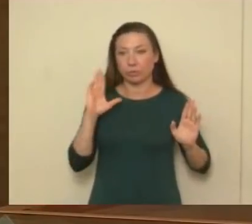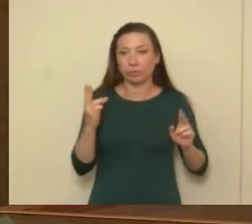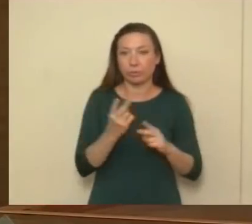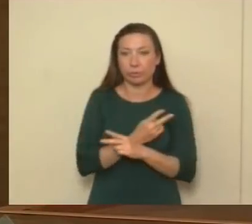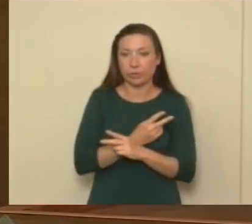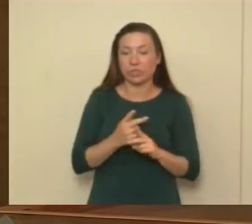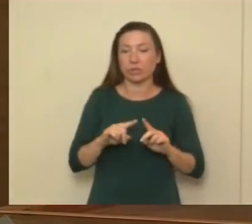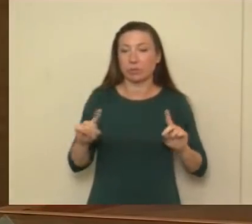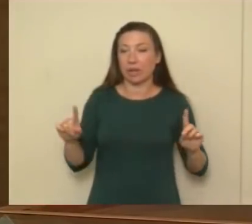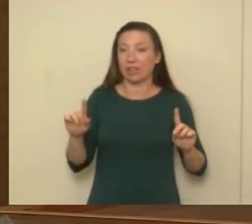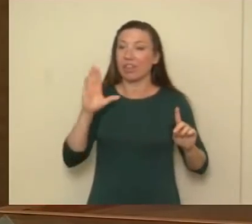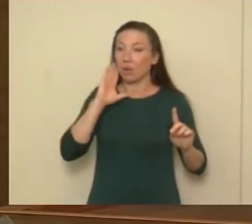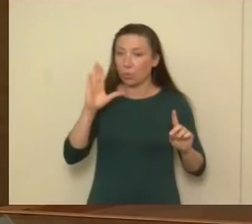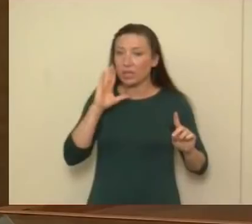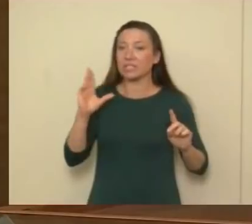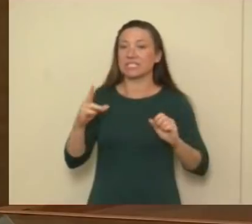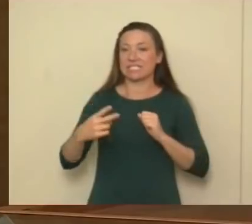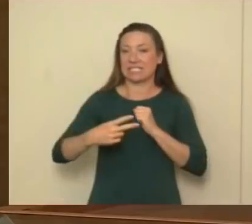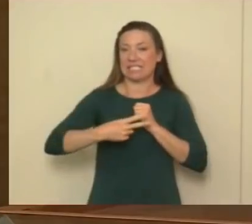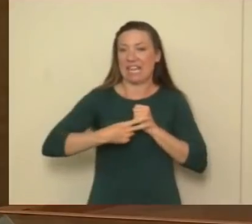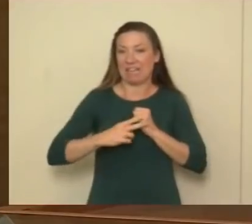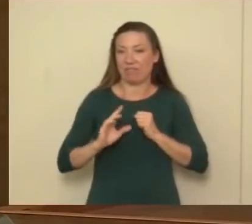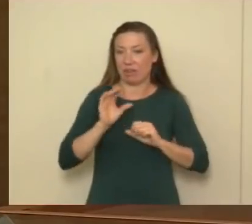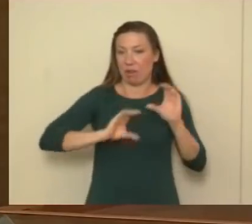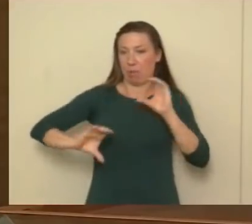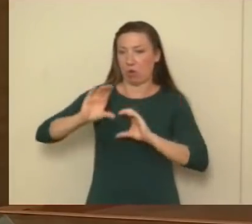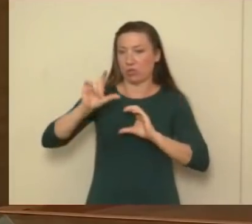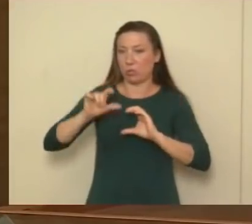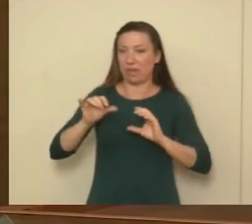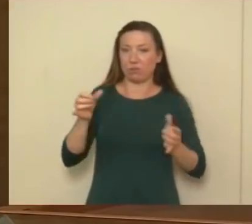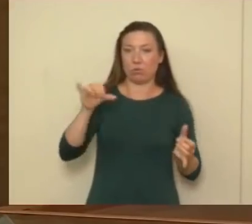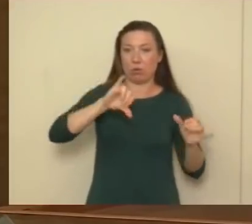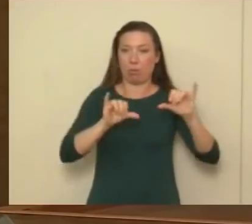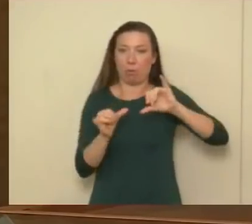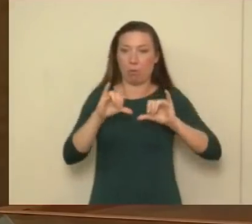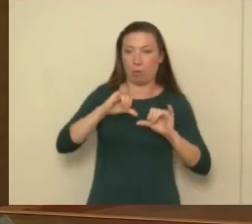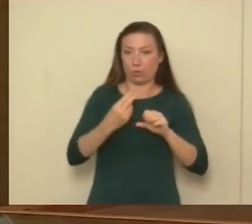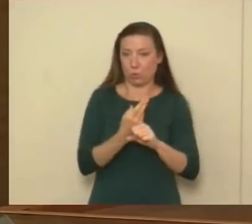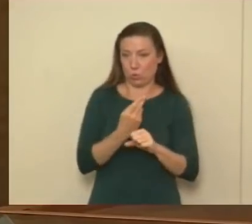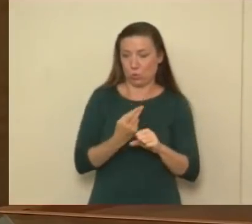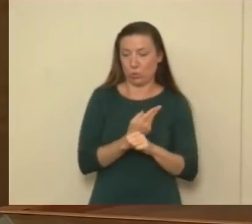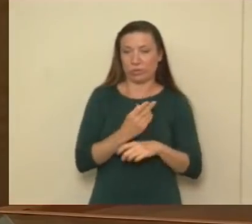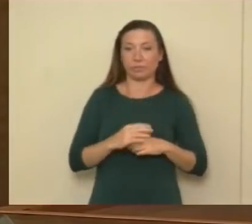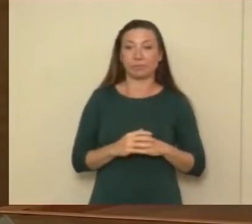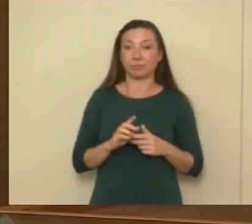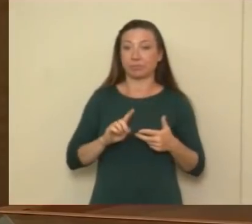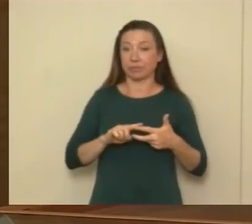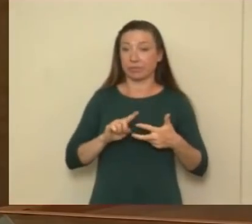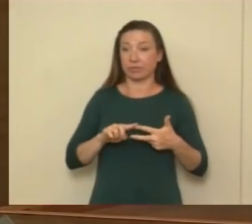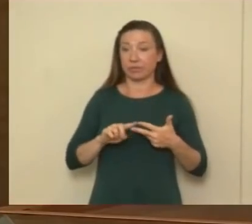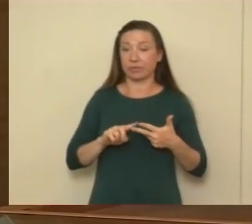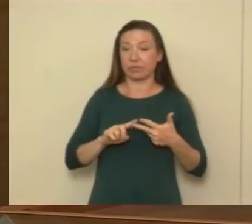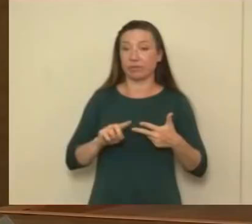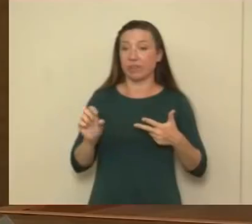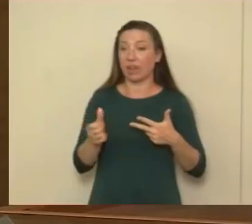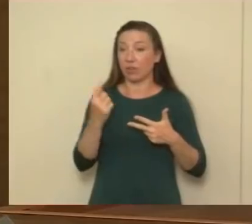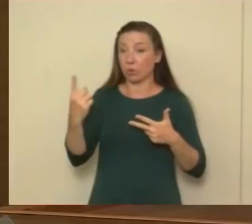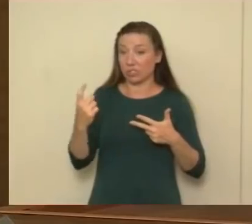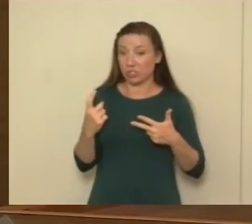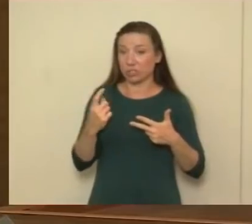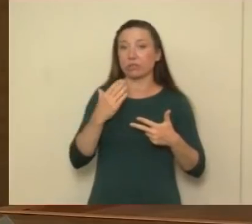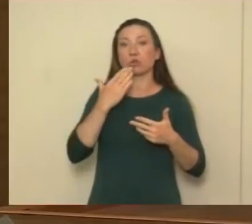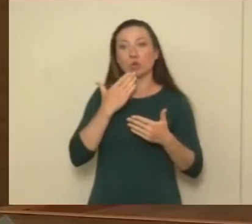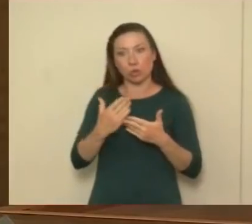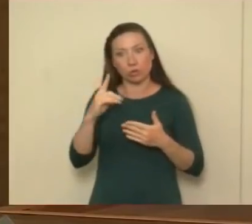would save reagent. To the other question, Julia, good question. This has come up a couple times this past week.